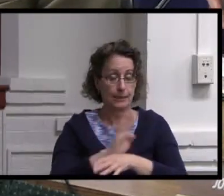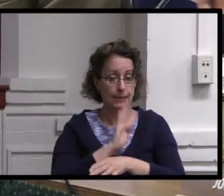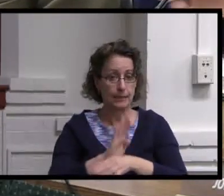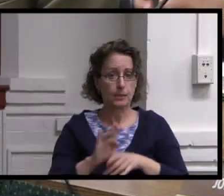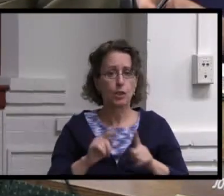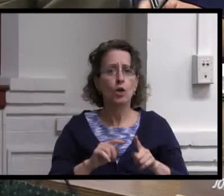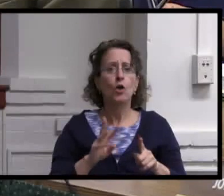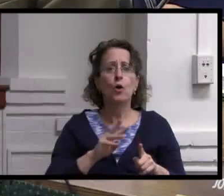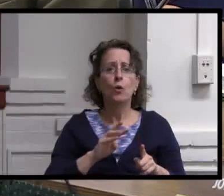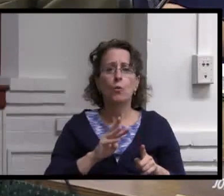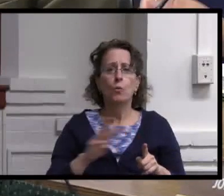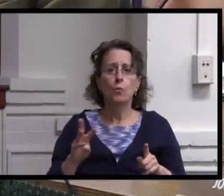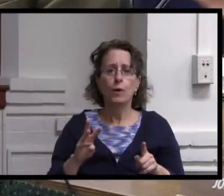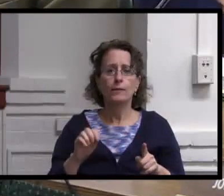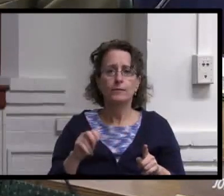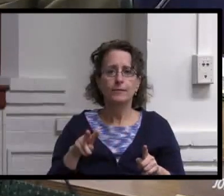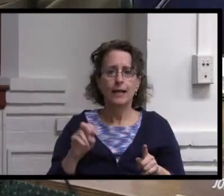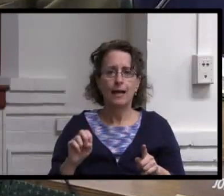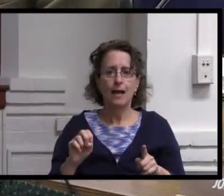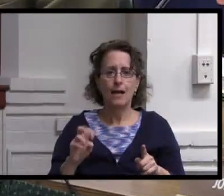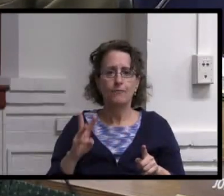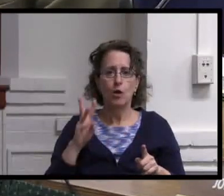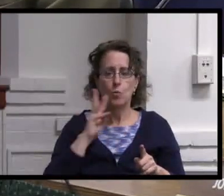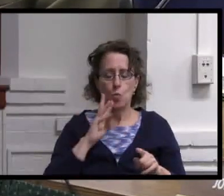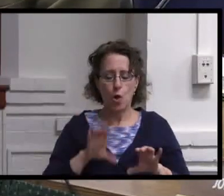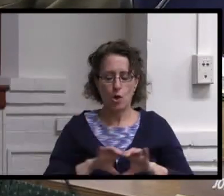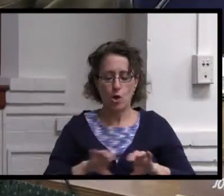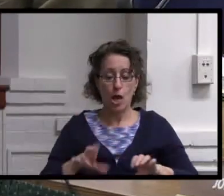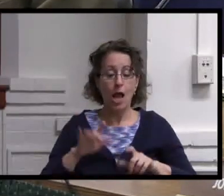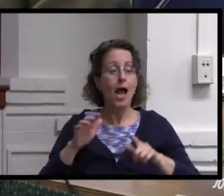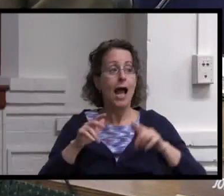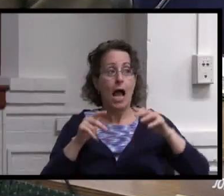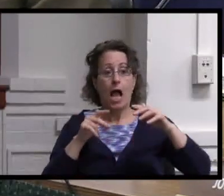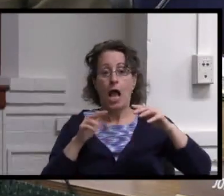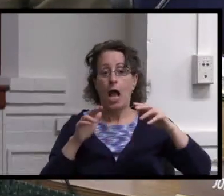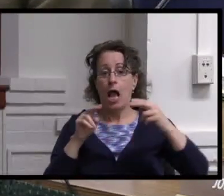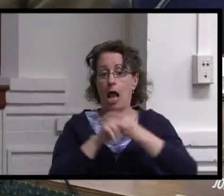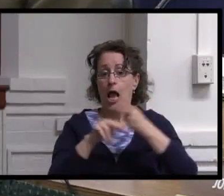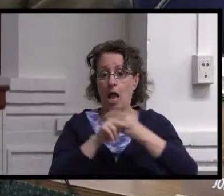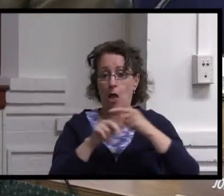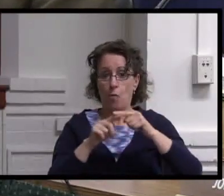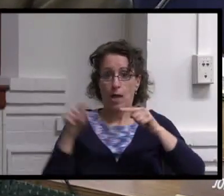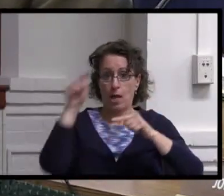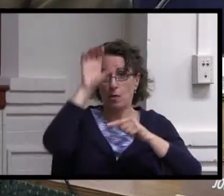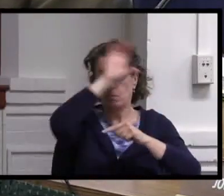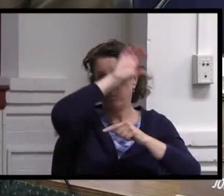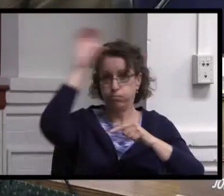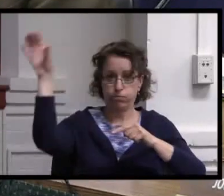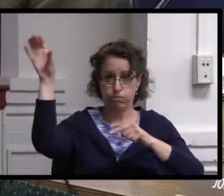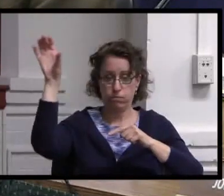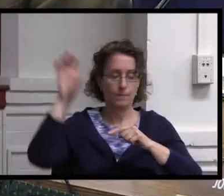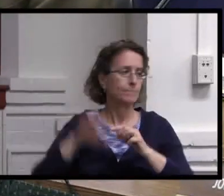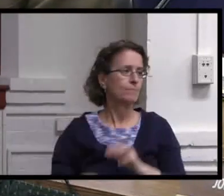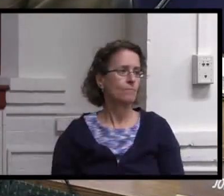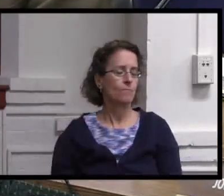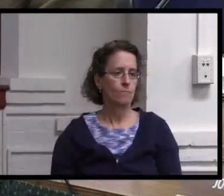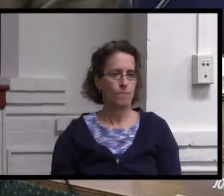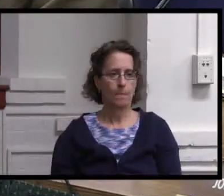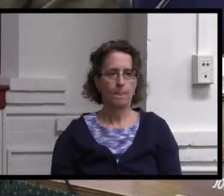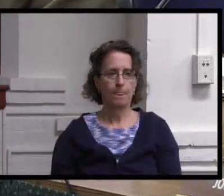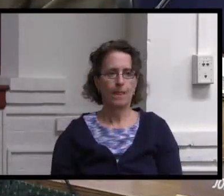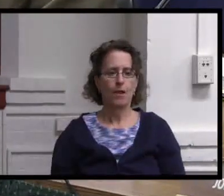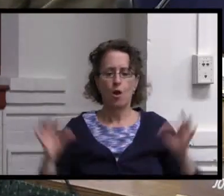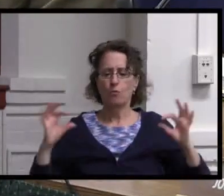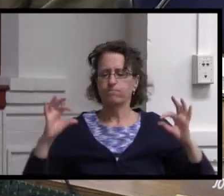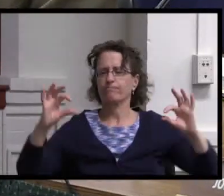Western Avenue water main over I-91. We were before you a few weeks ago and advised that that